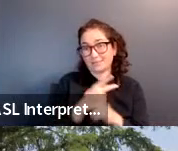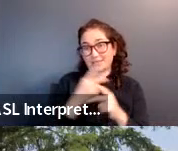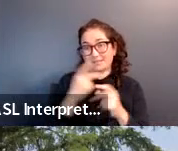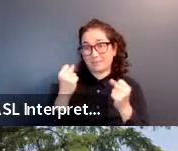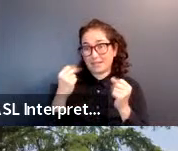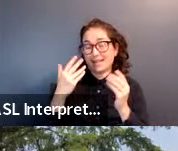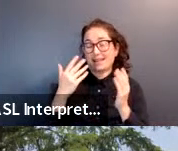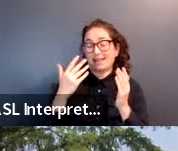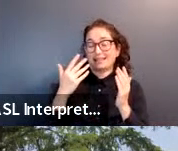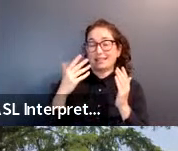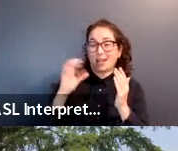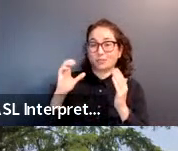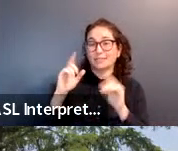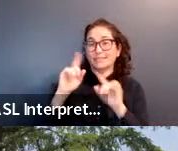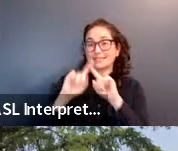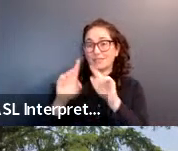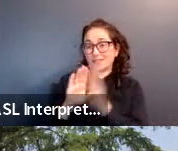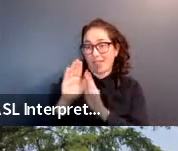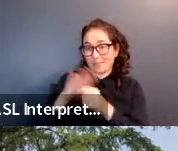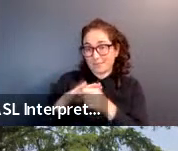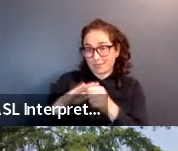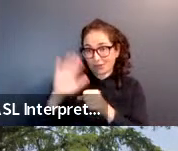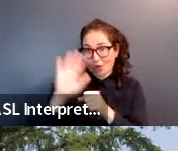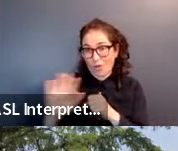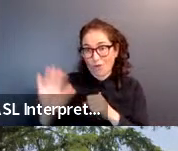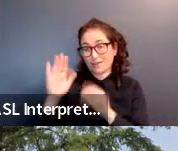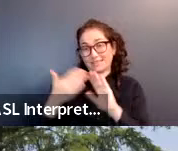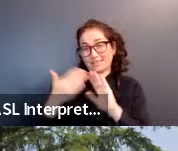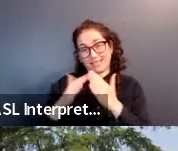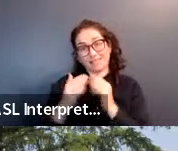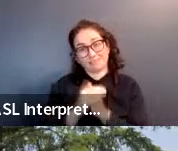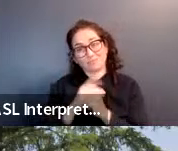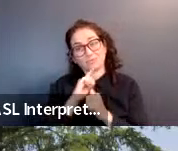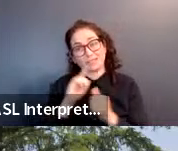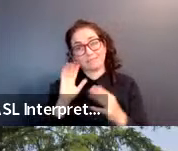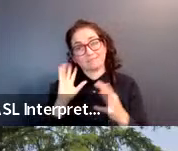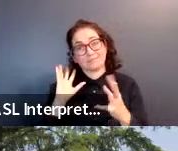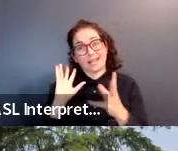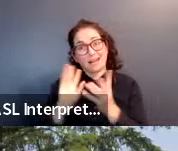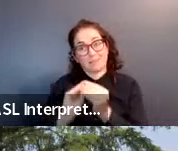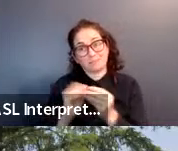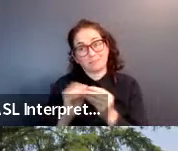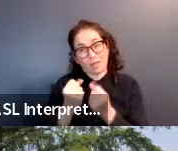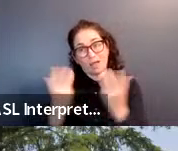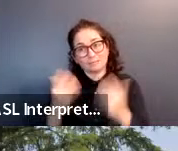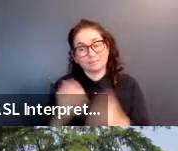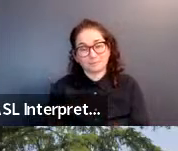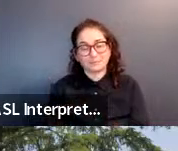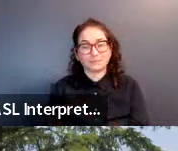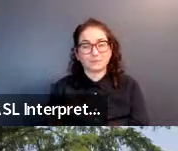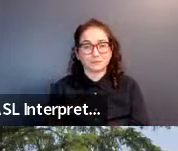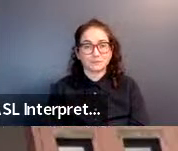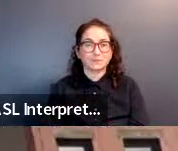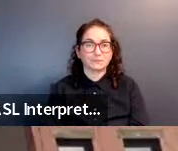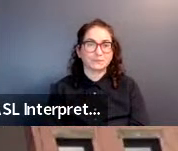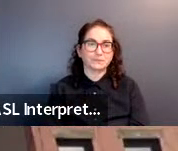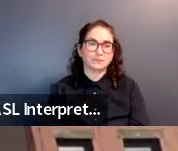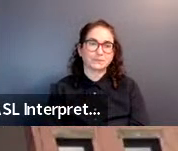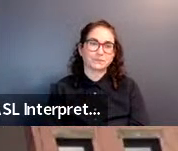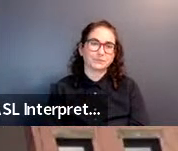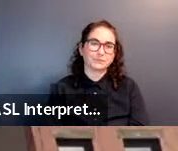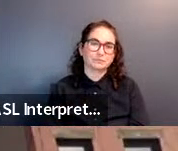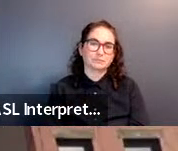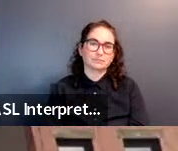of development sites across the city, it really starts to add up. Next slide, please.